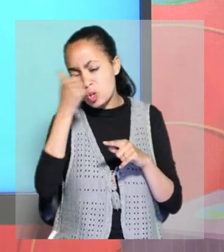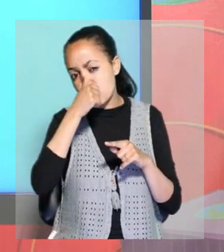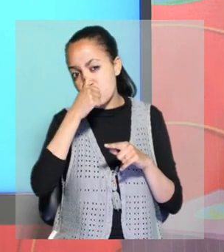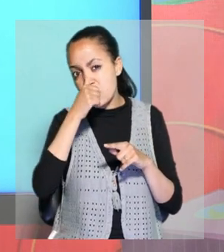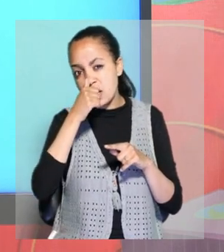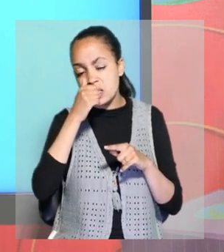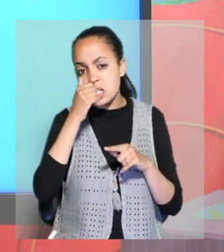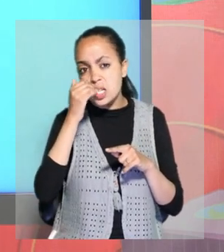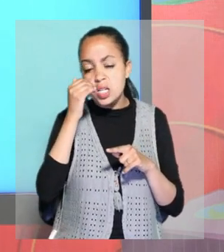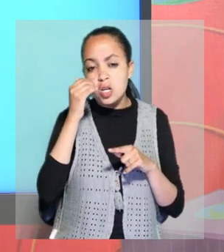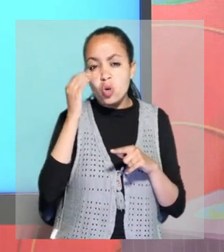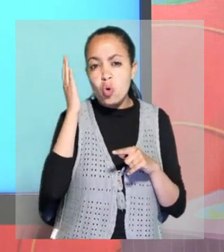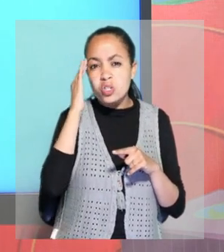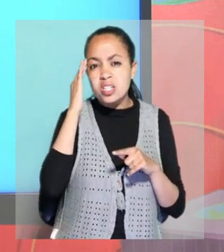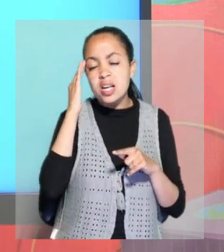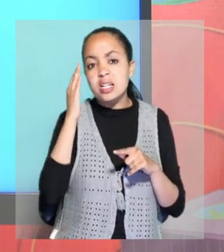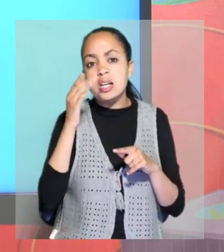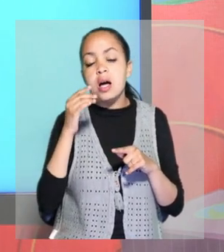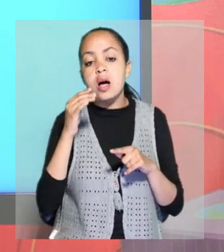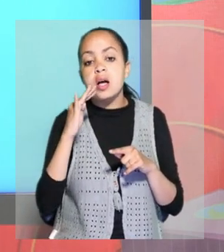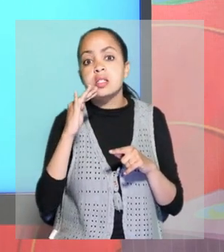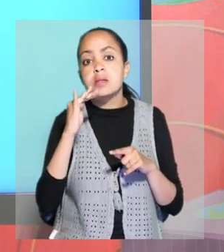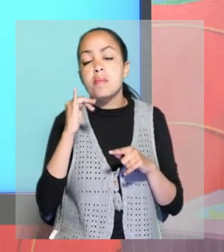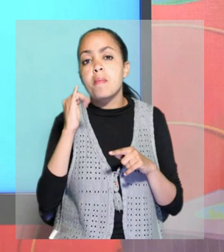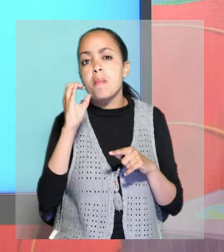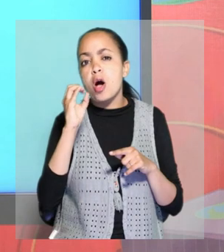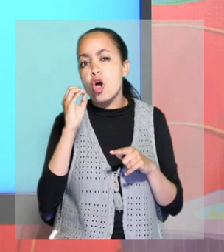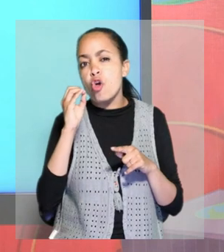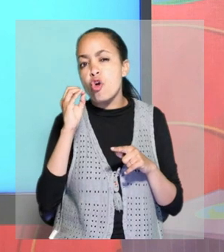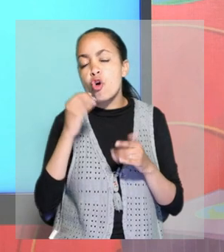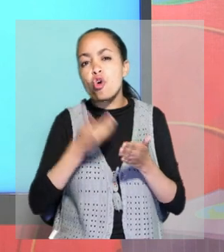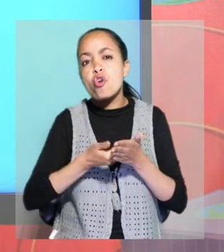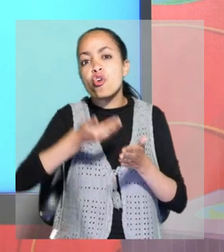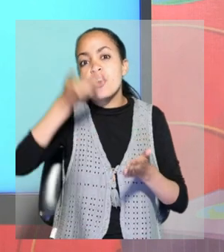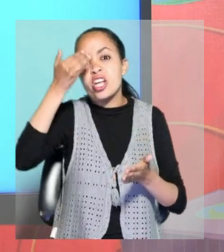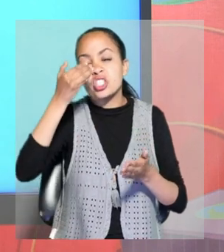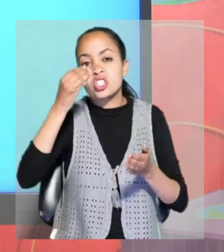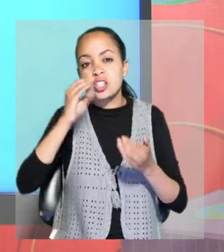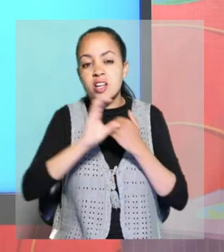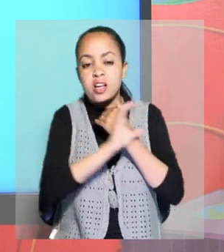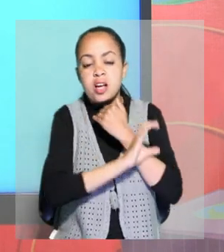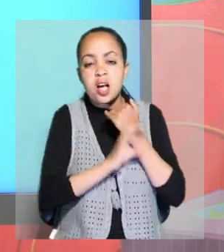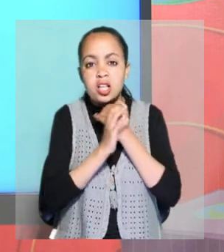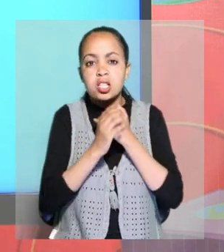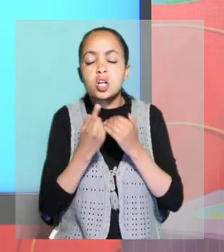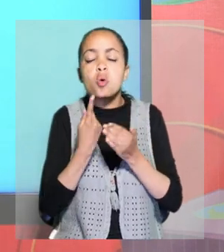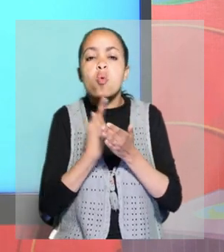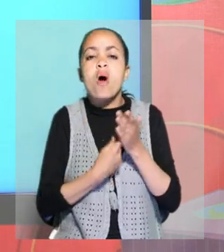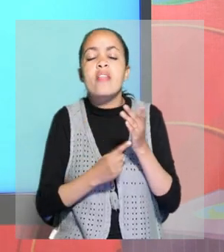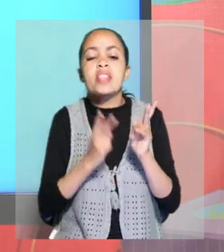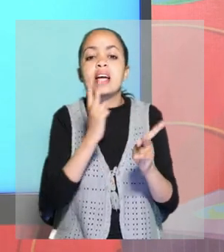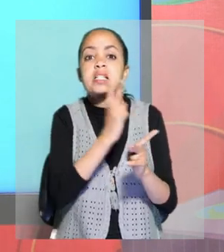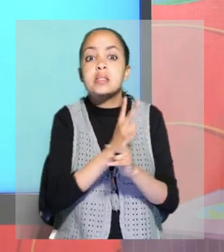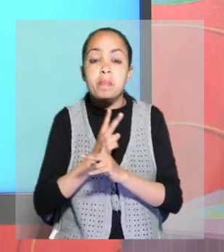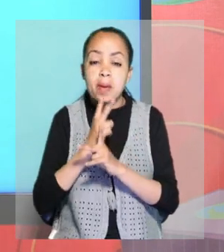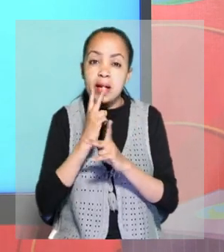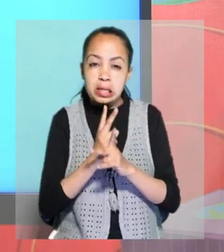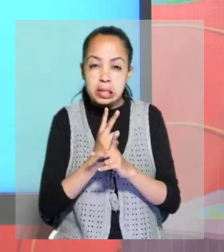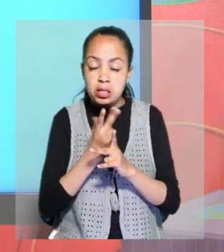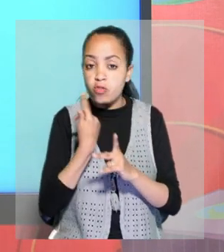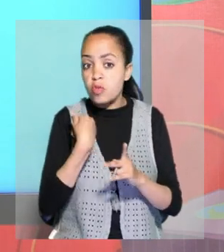considered as a biodiversity rich country, and what is expected during biodiversity